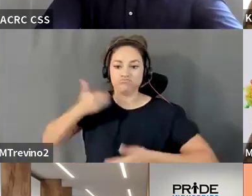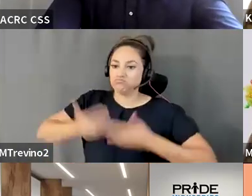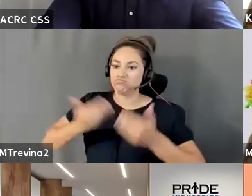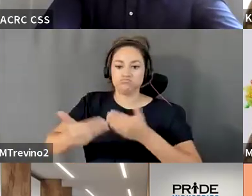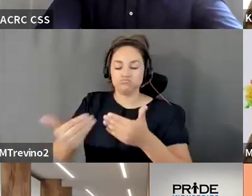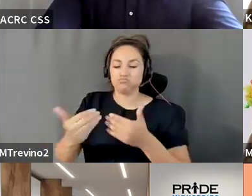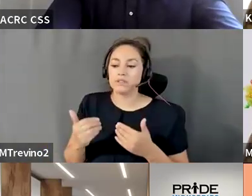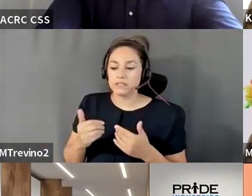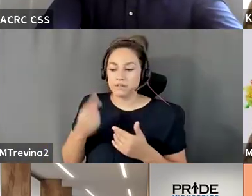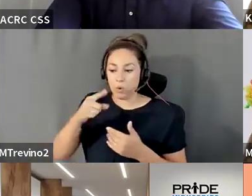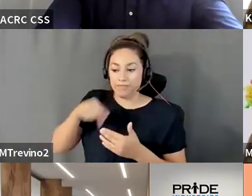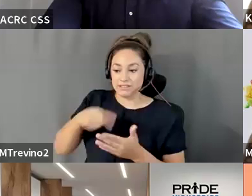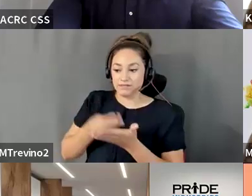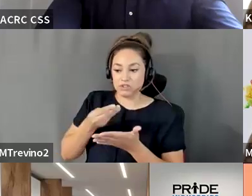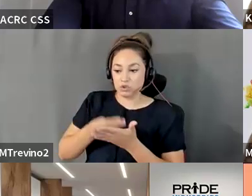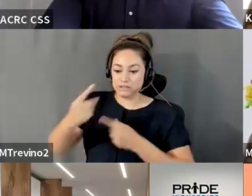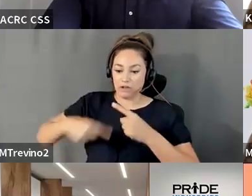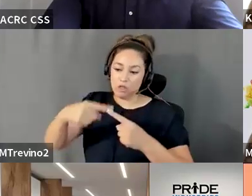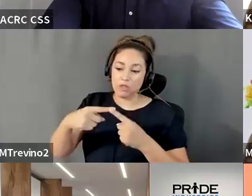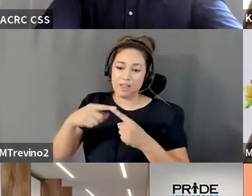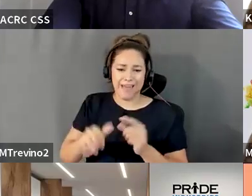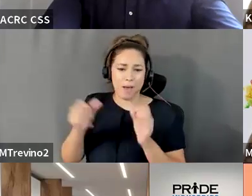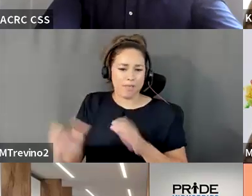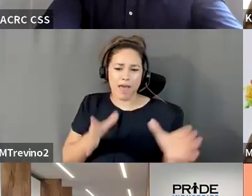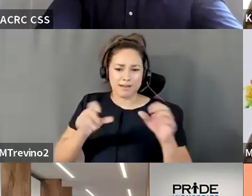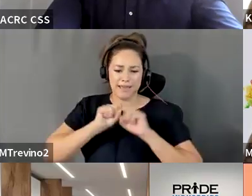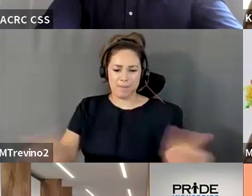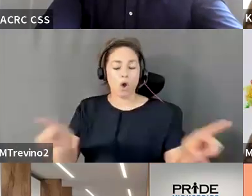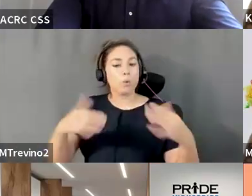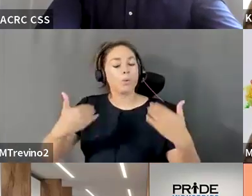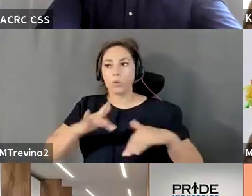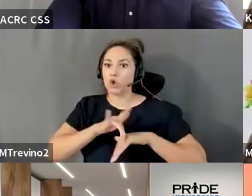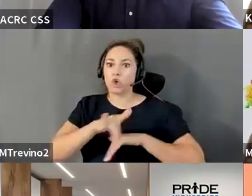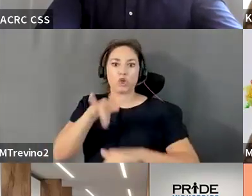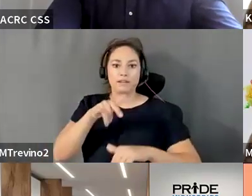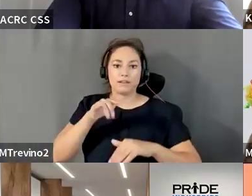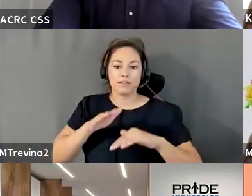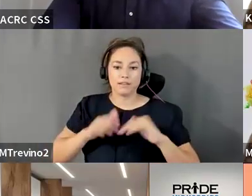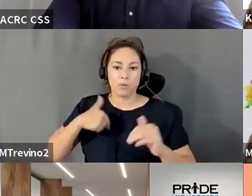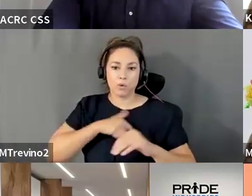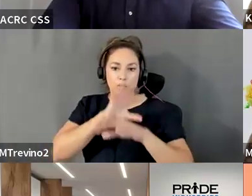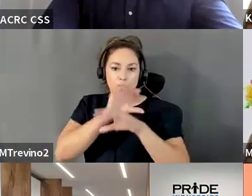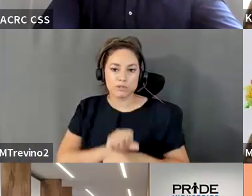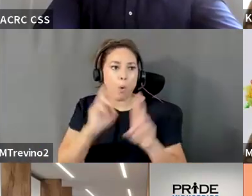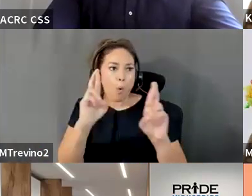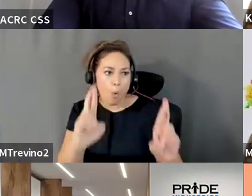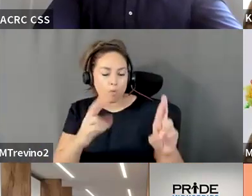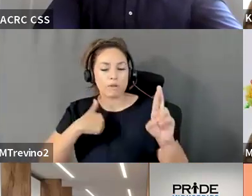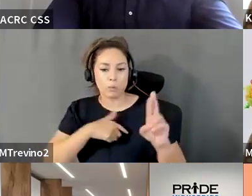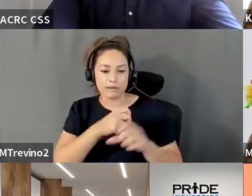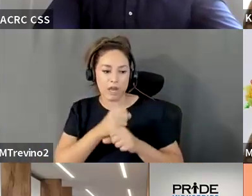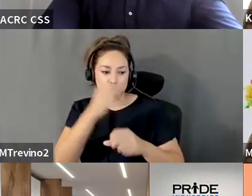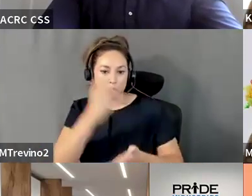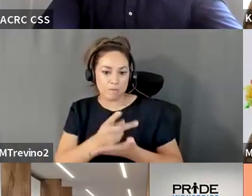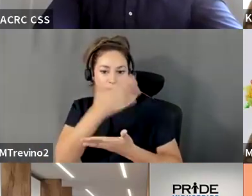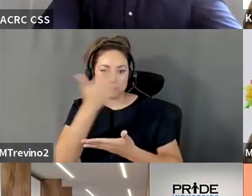fiscal cycle. And so the plan came out much earlier this year than we're used to. And we're hoping that we get approvals because that gives us a